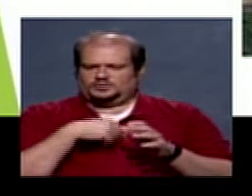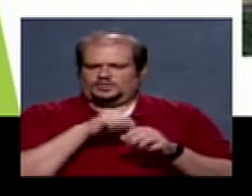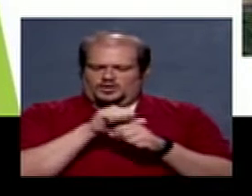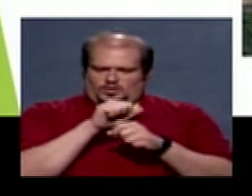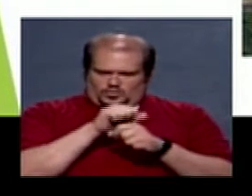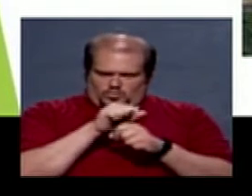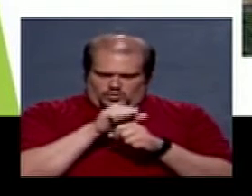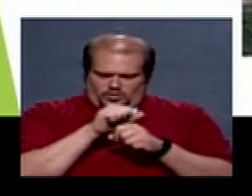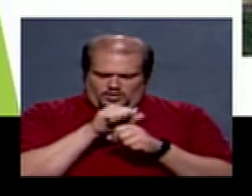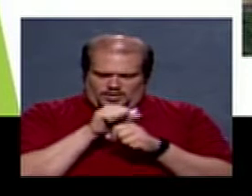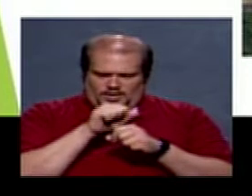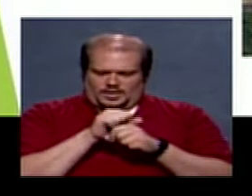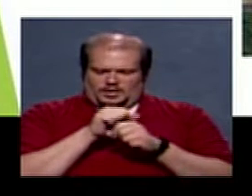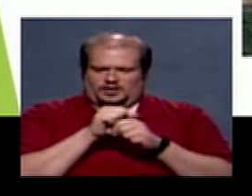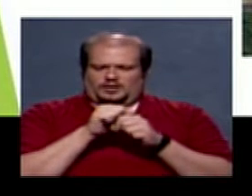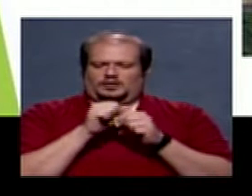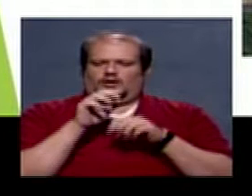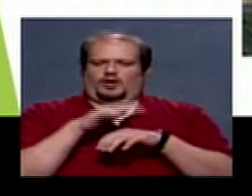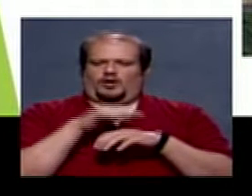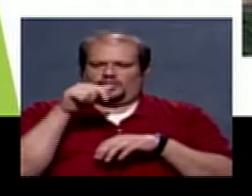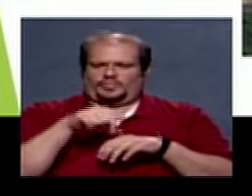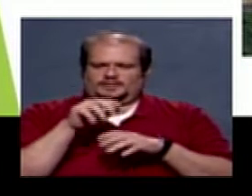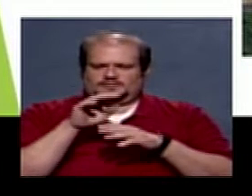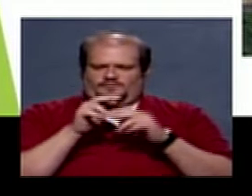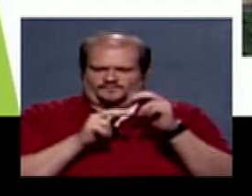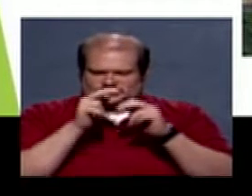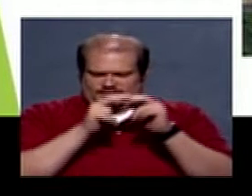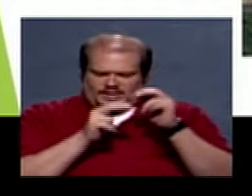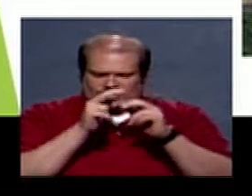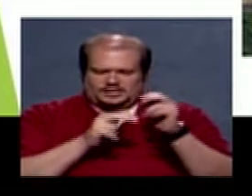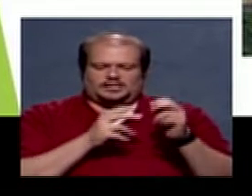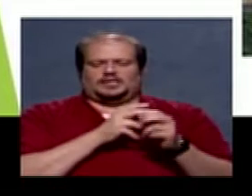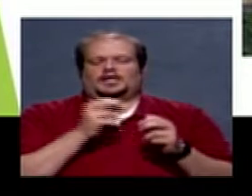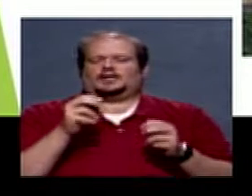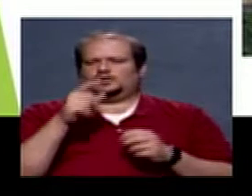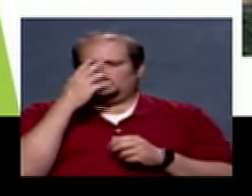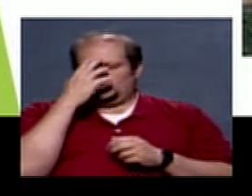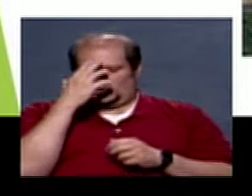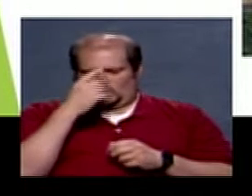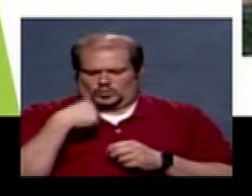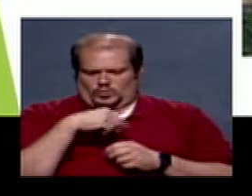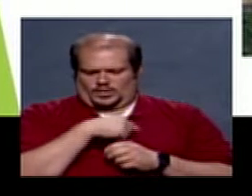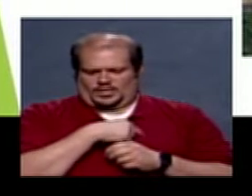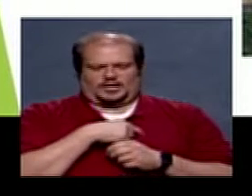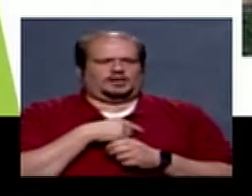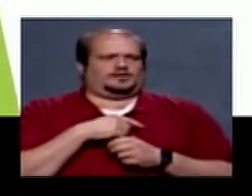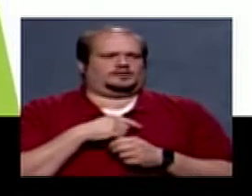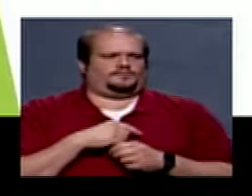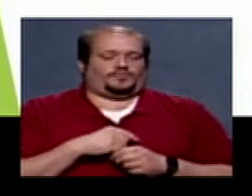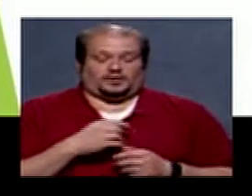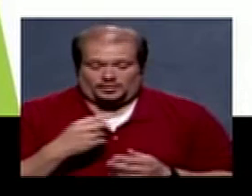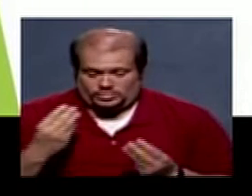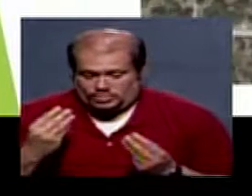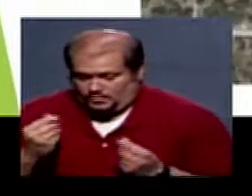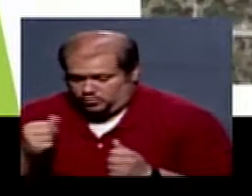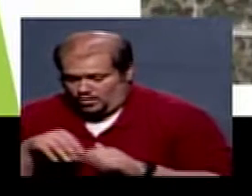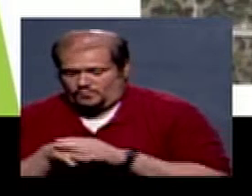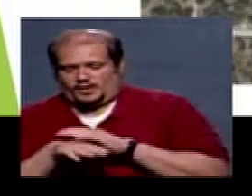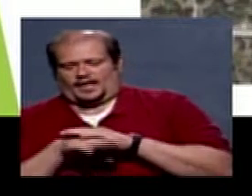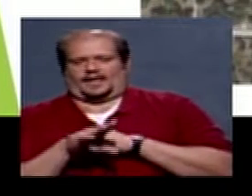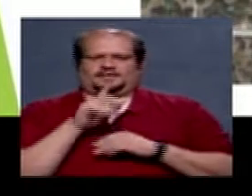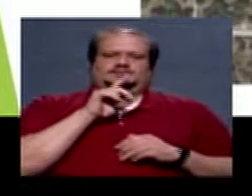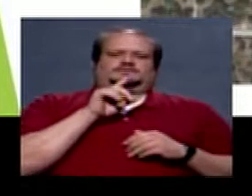working on this facility, and you know, the property access